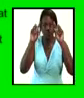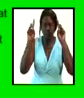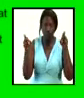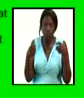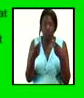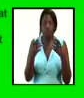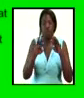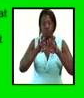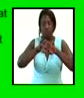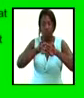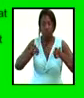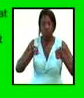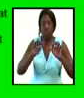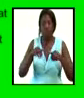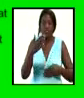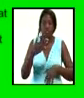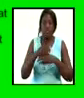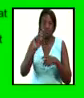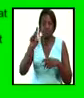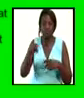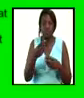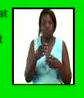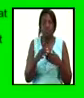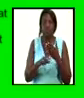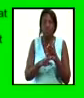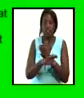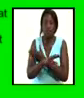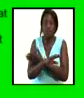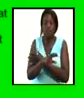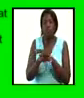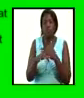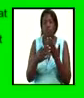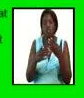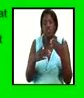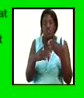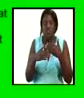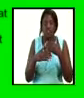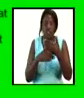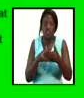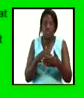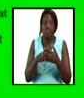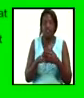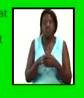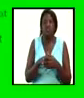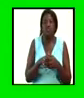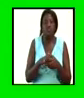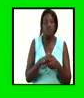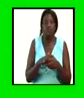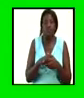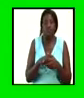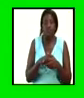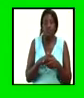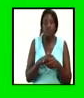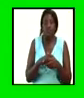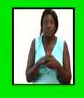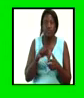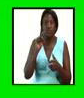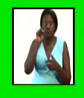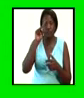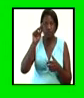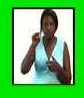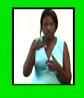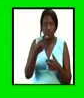it from the rest of the sentence. Before and after words such as however and nevertheless. The